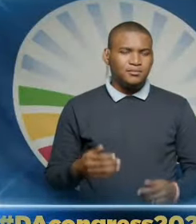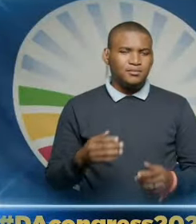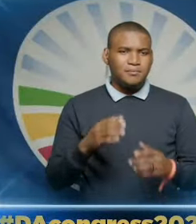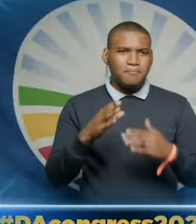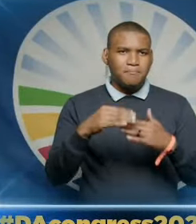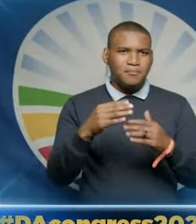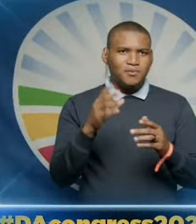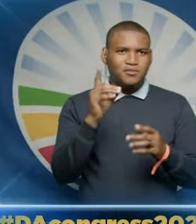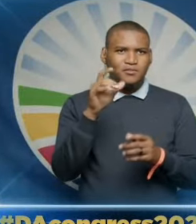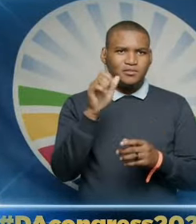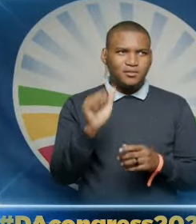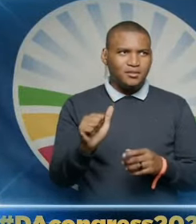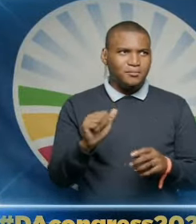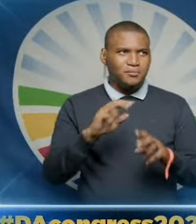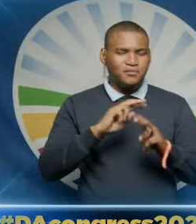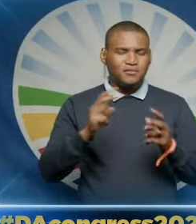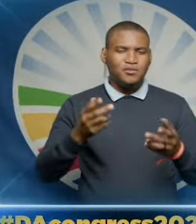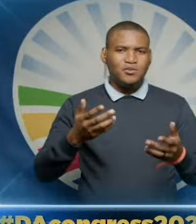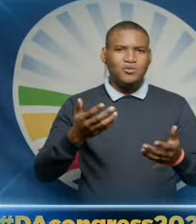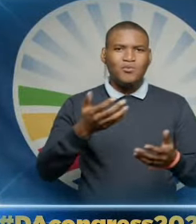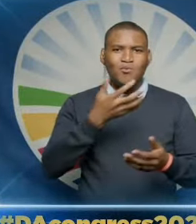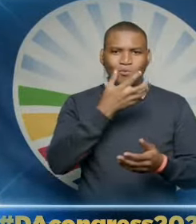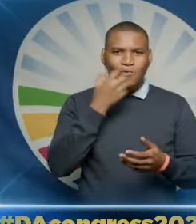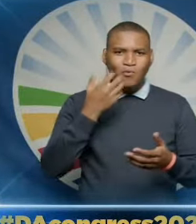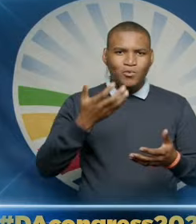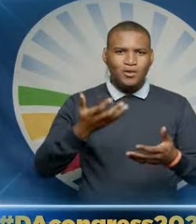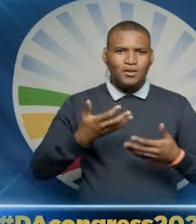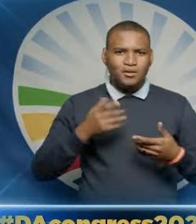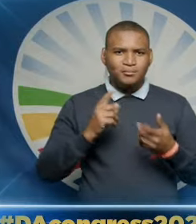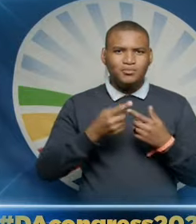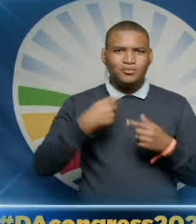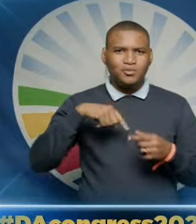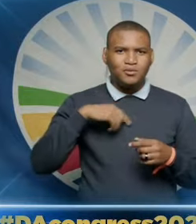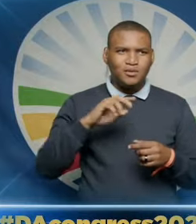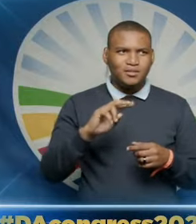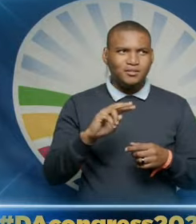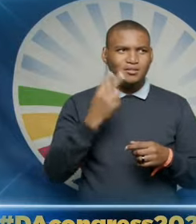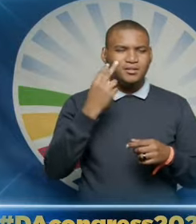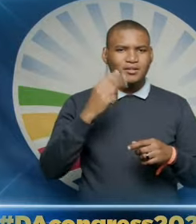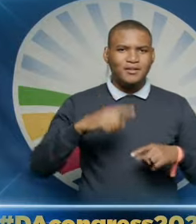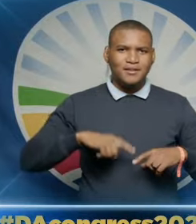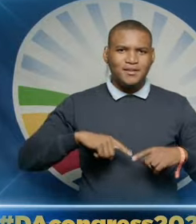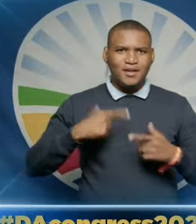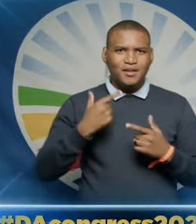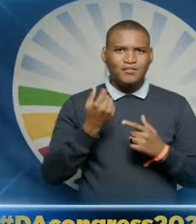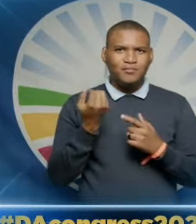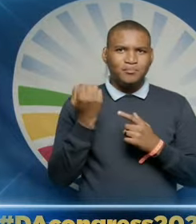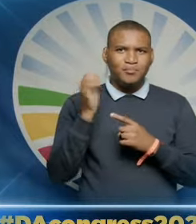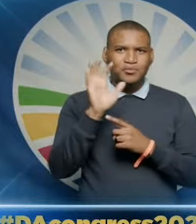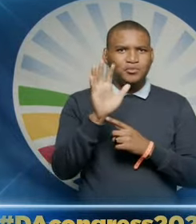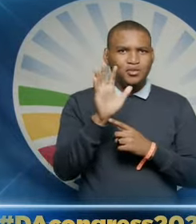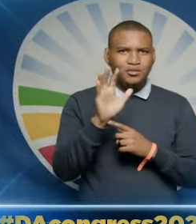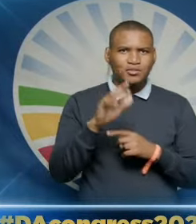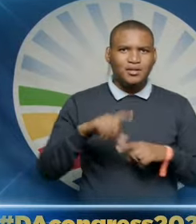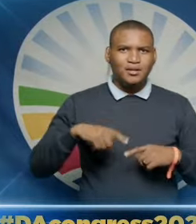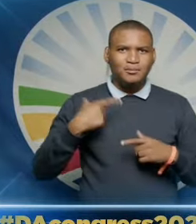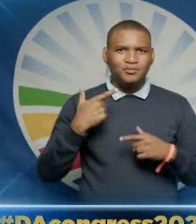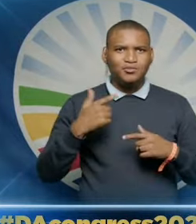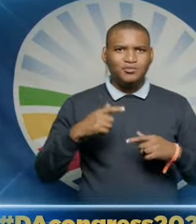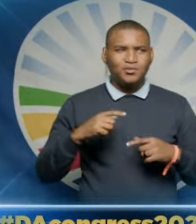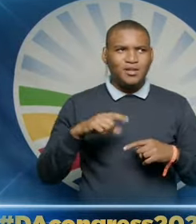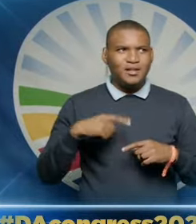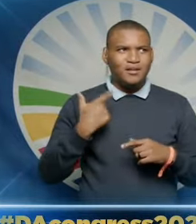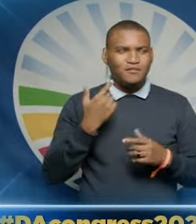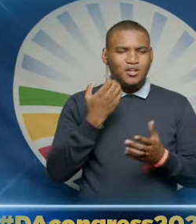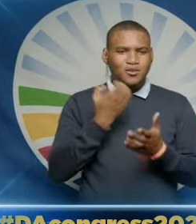Democrats, a very warm welcome to our second broadcast, coming to you live from the